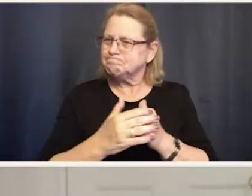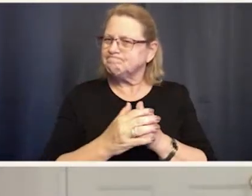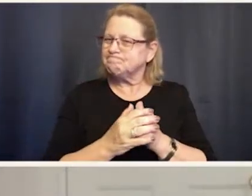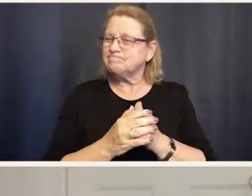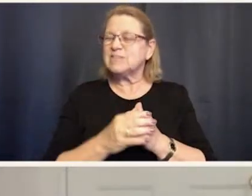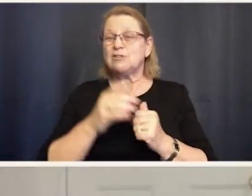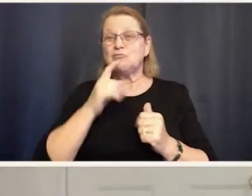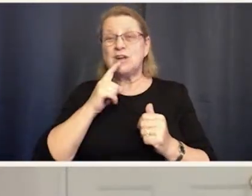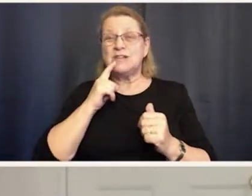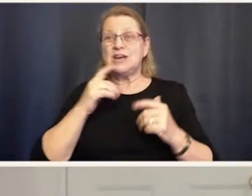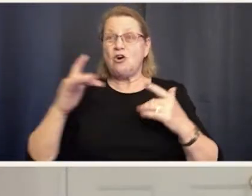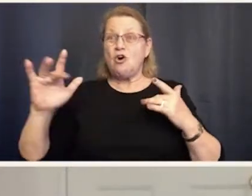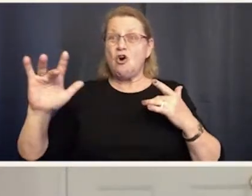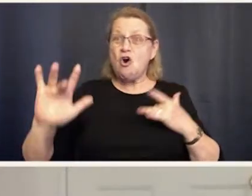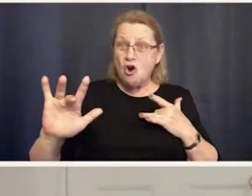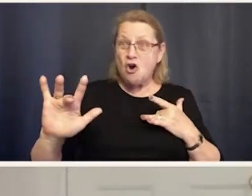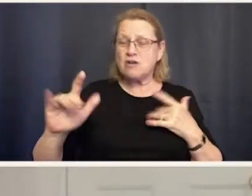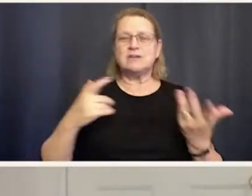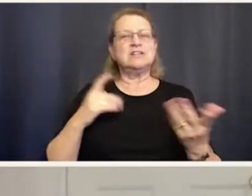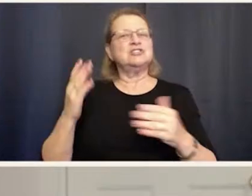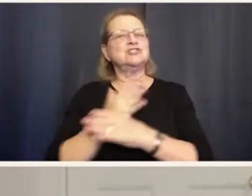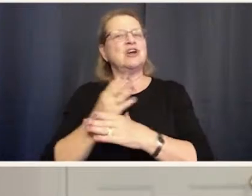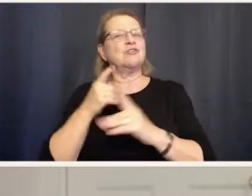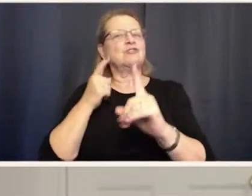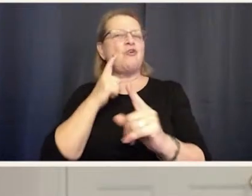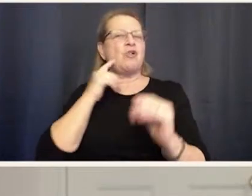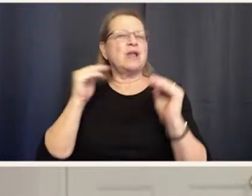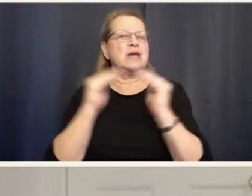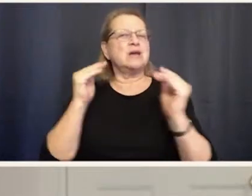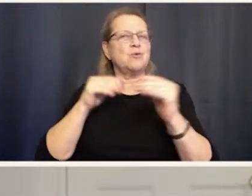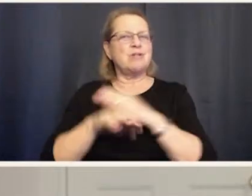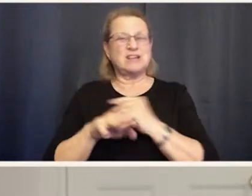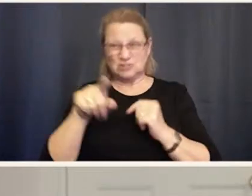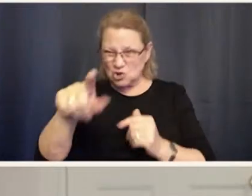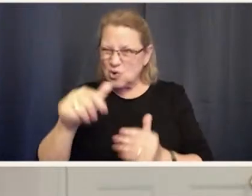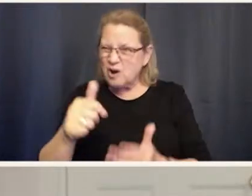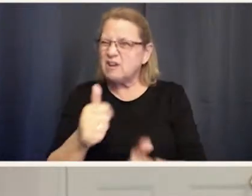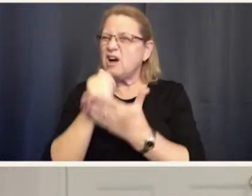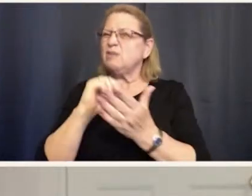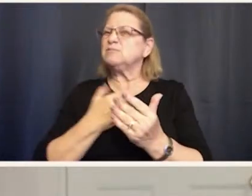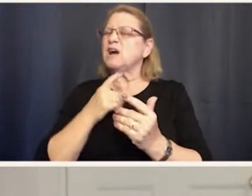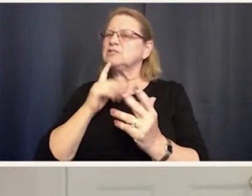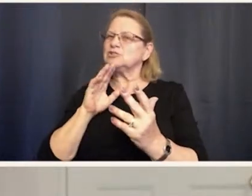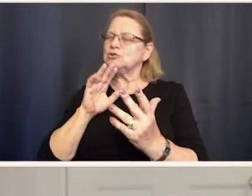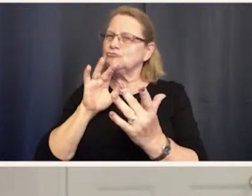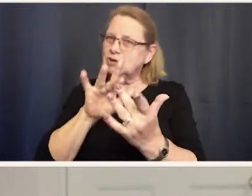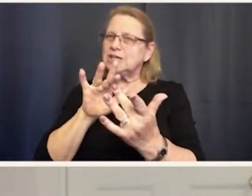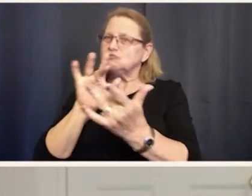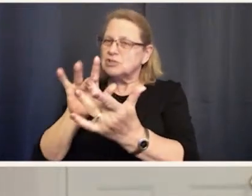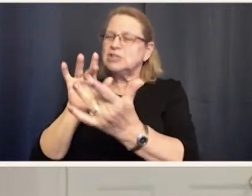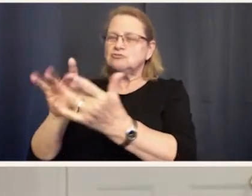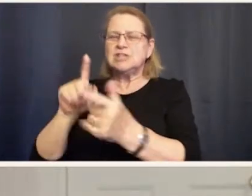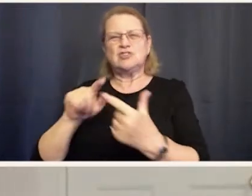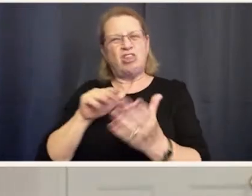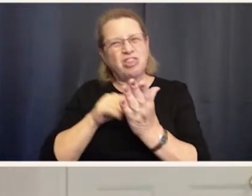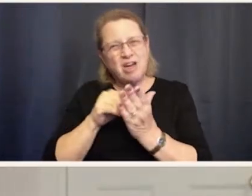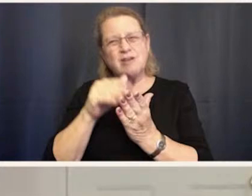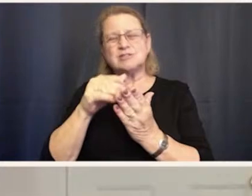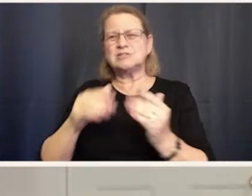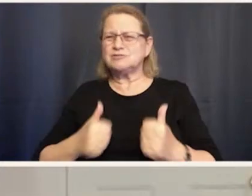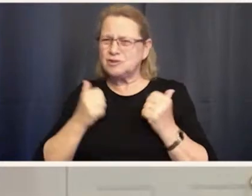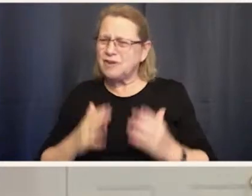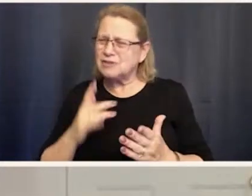is our shared goal of equal access. You have helped us to reach thousands of survivors on their